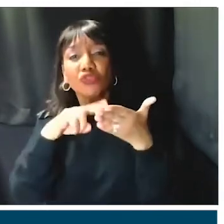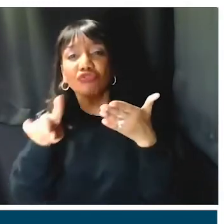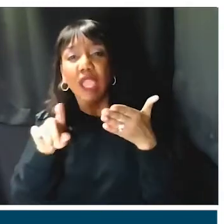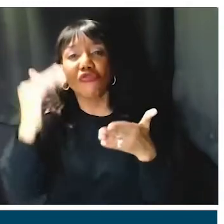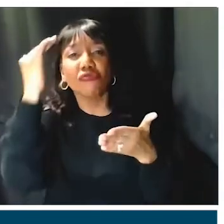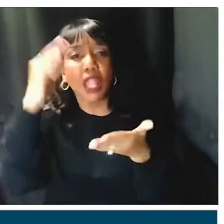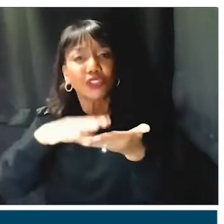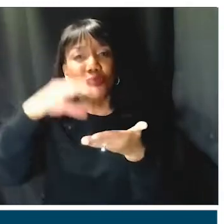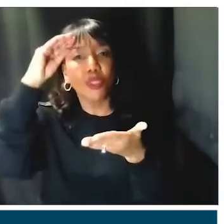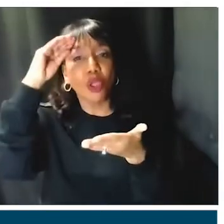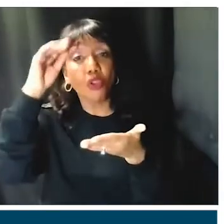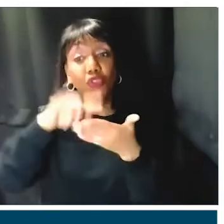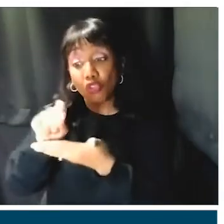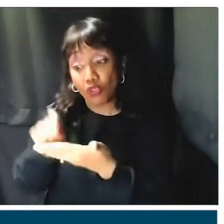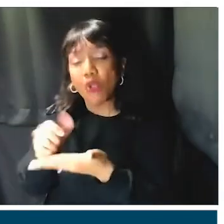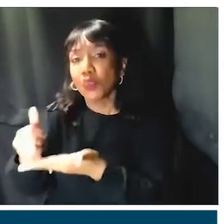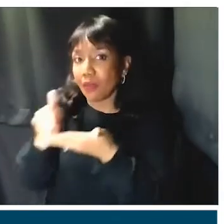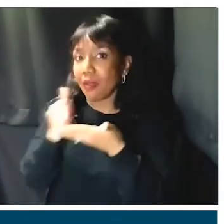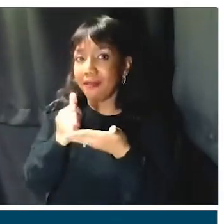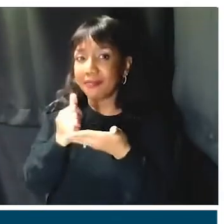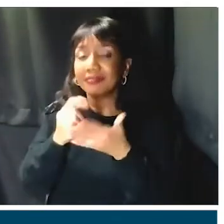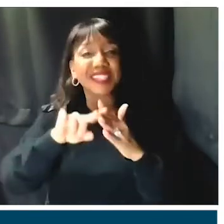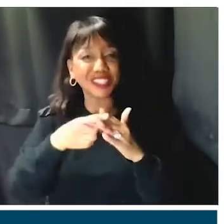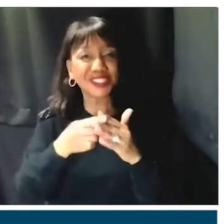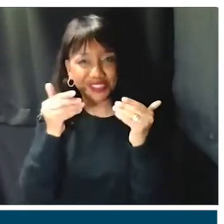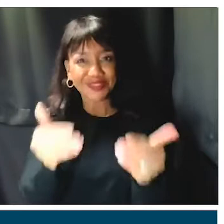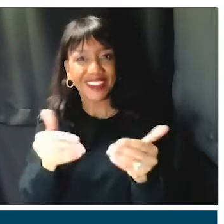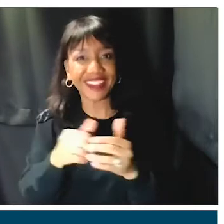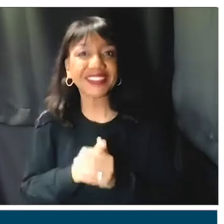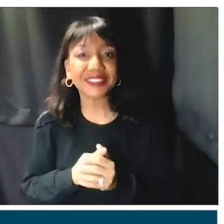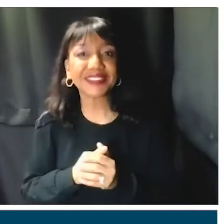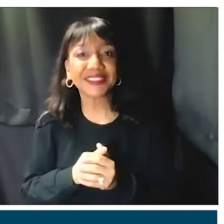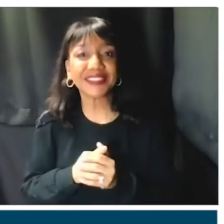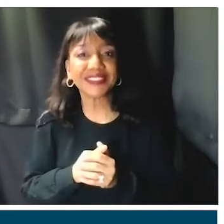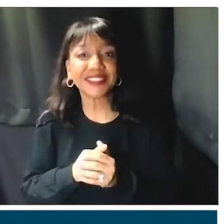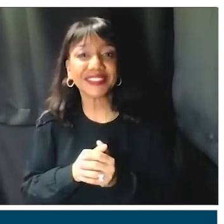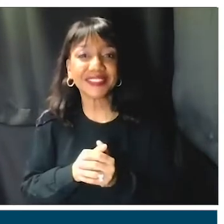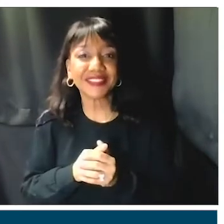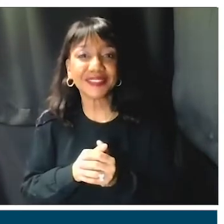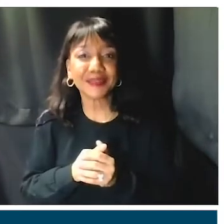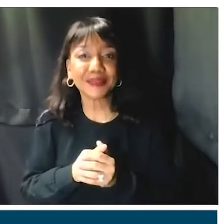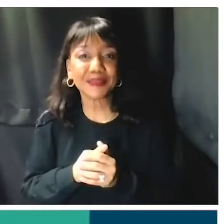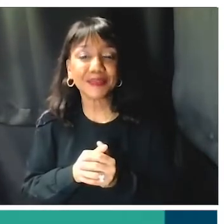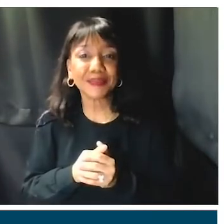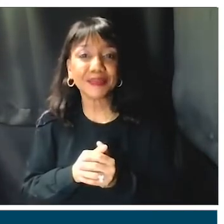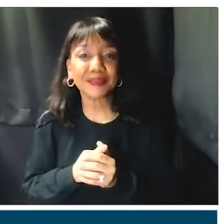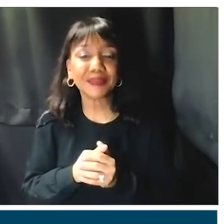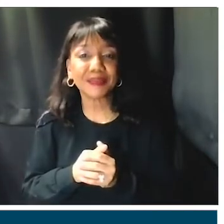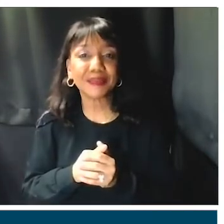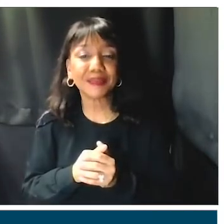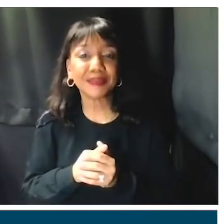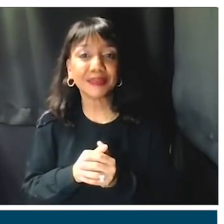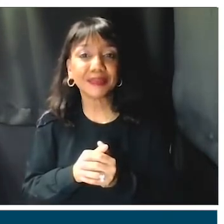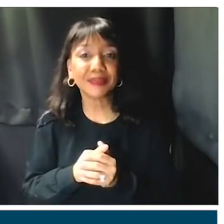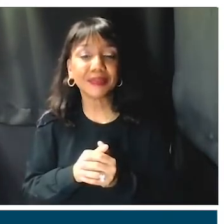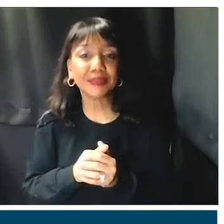notes may come in handy. Let's begin. Slide 2 identifies this as Session 1, On the Road to